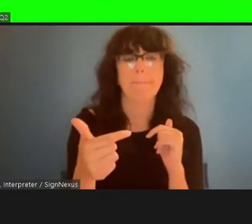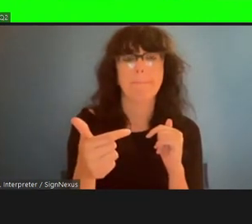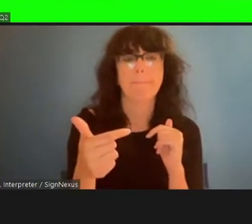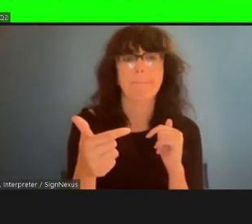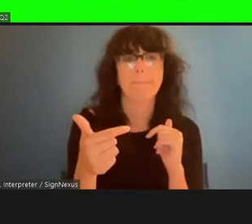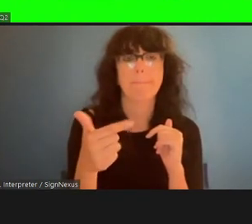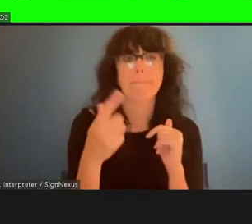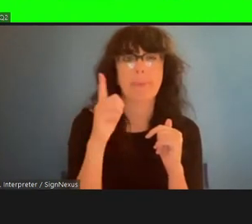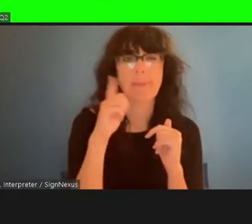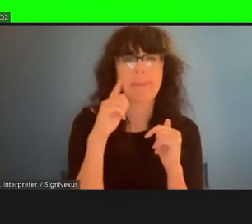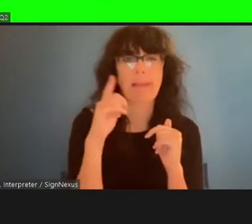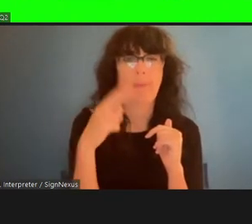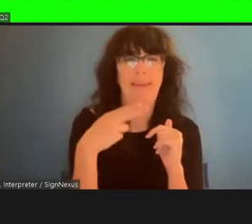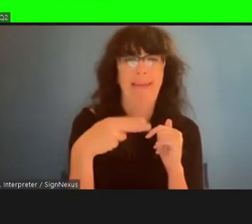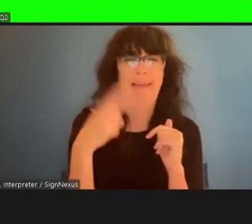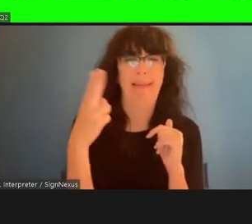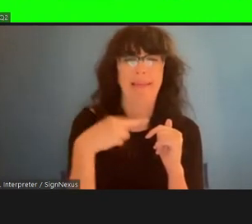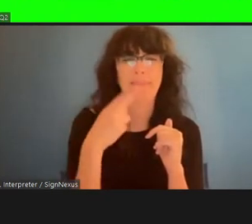michael